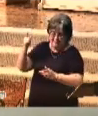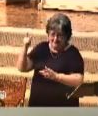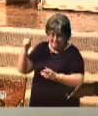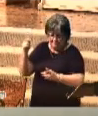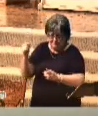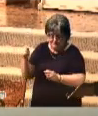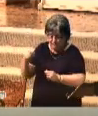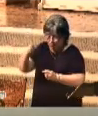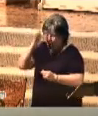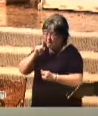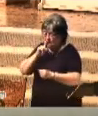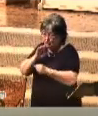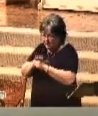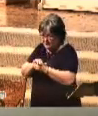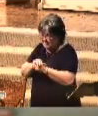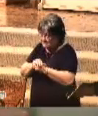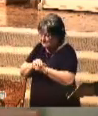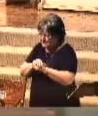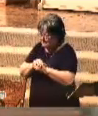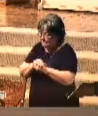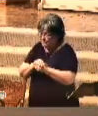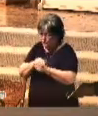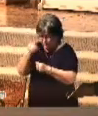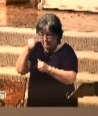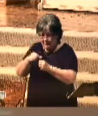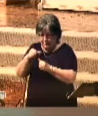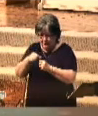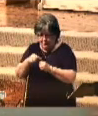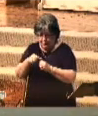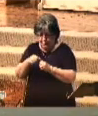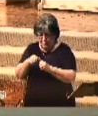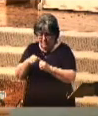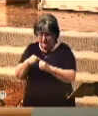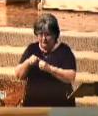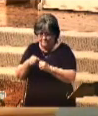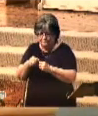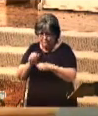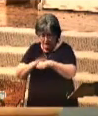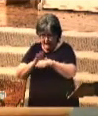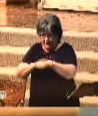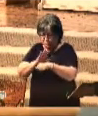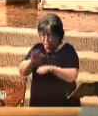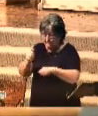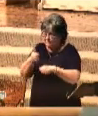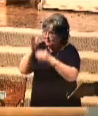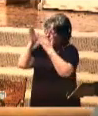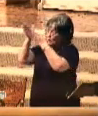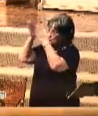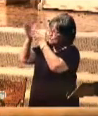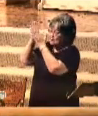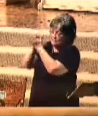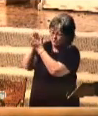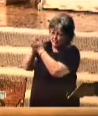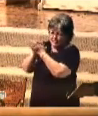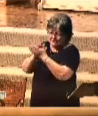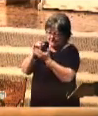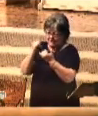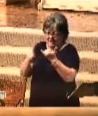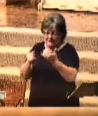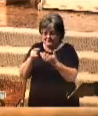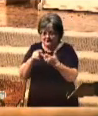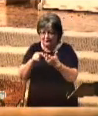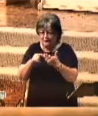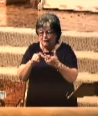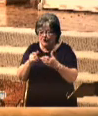Amen. God's promises. Remember His promises. Remind yourself of His promises. Focus on His praise. And last, trust